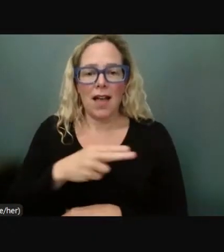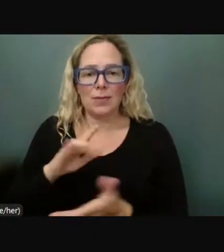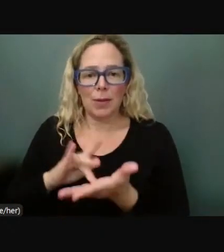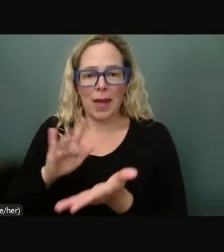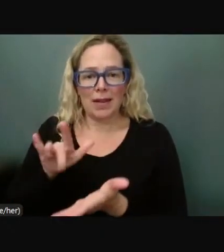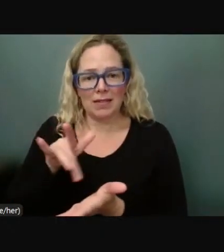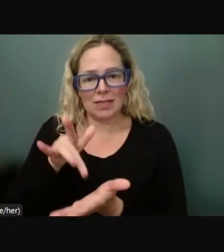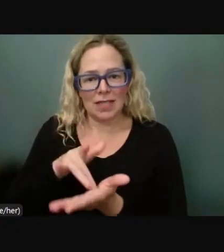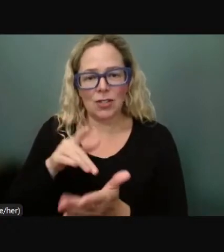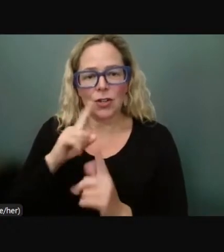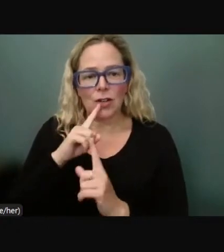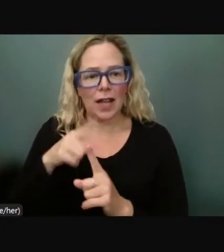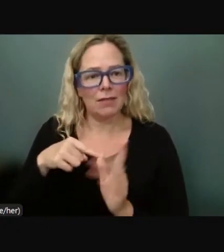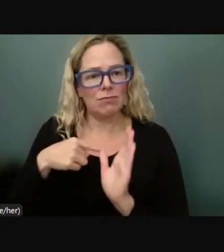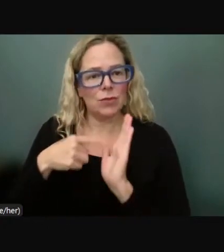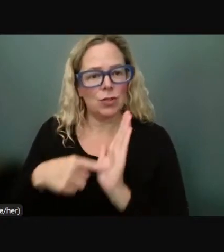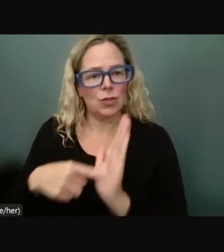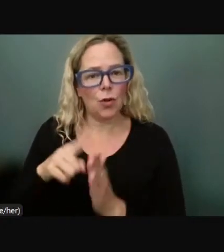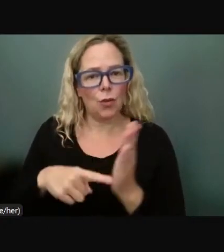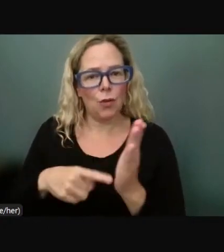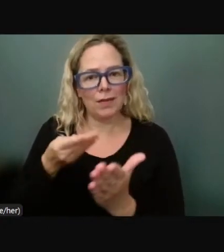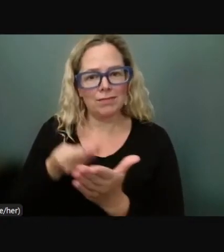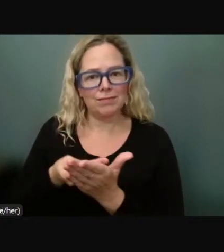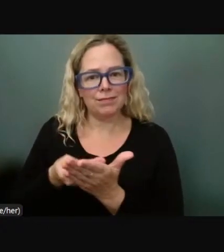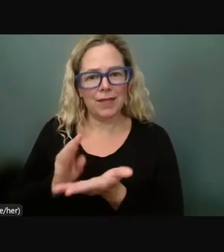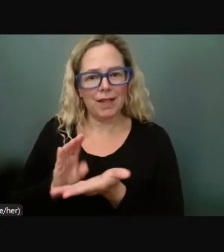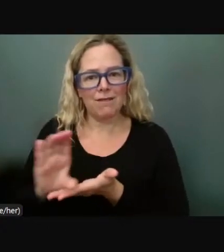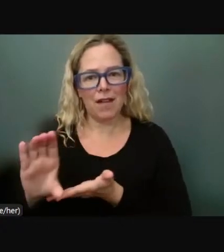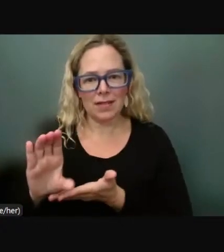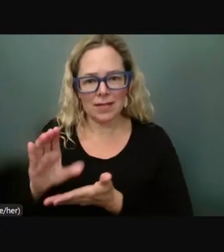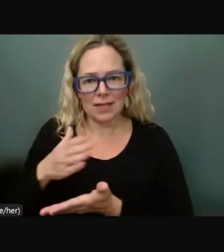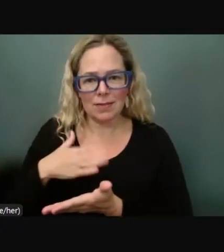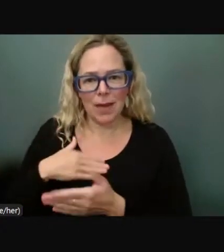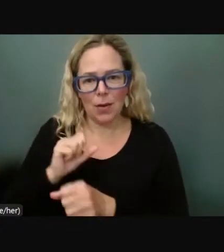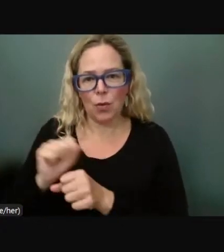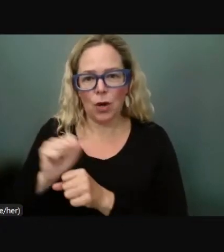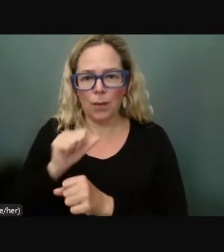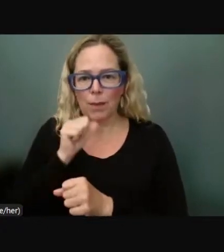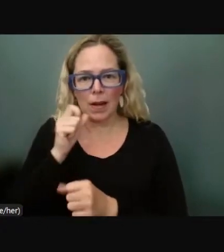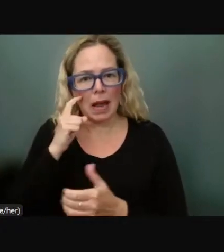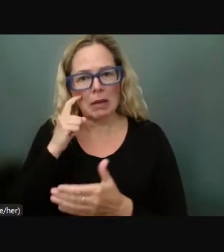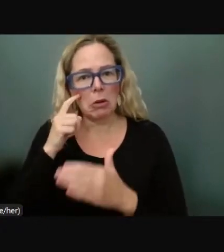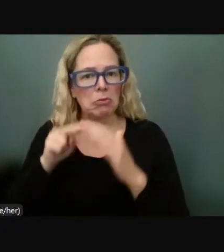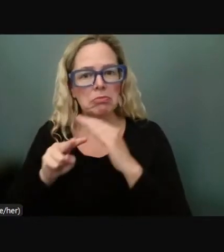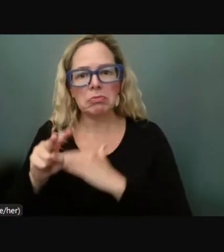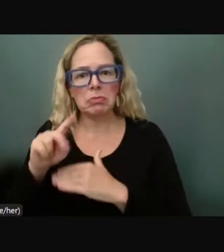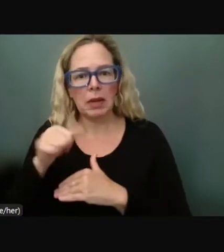of grants that fund my work. But again, I don't foresee any conflicts of interest today.